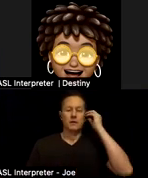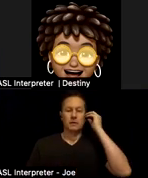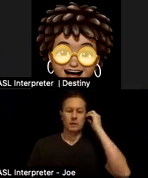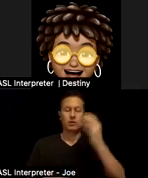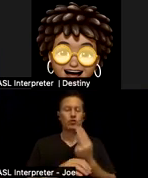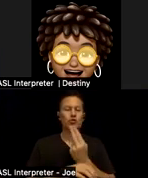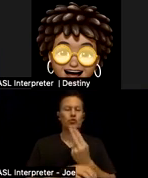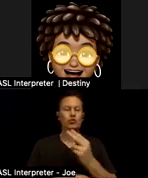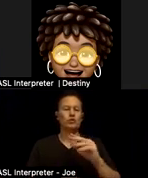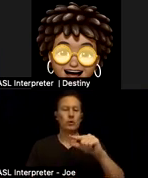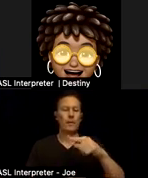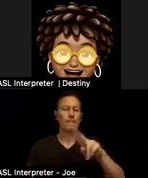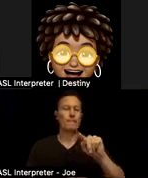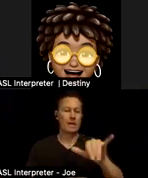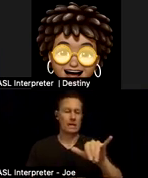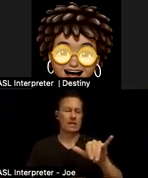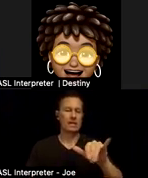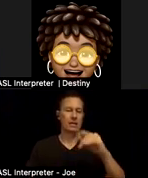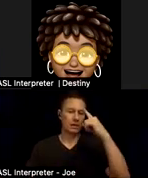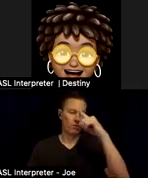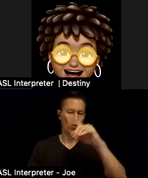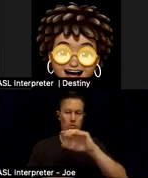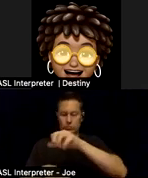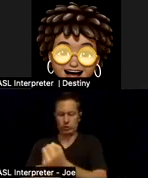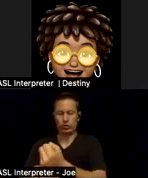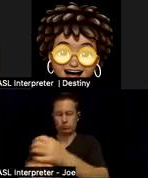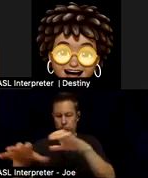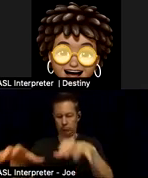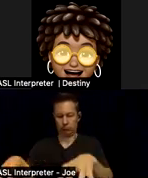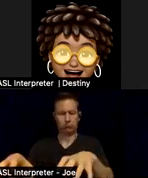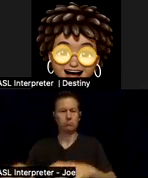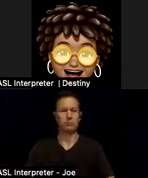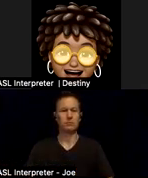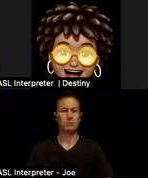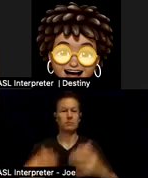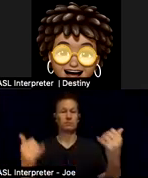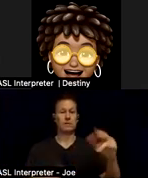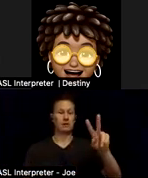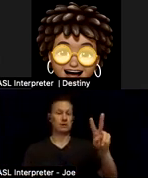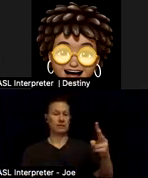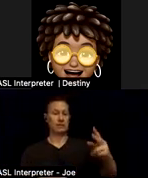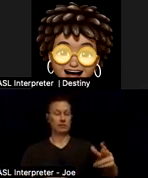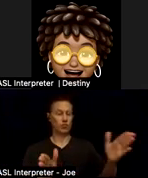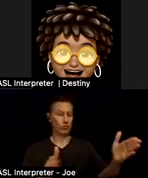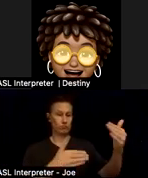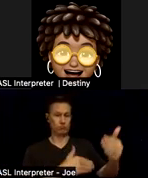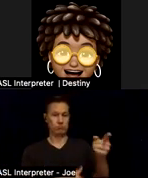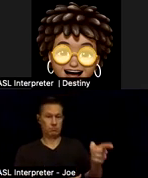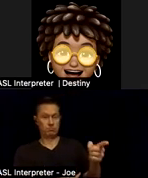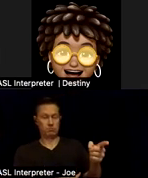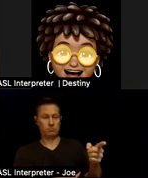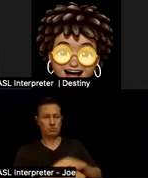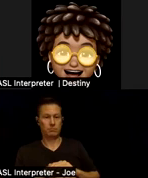additional supplies to secure that down. So now we've gone to the kitchen, we can identify the second living room. And there's only a